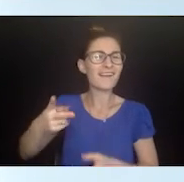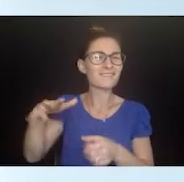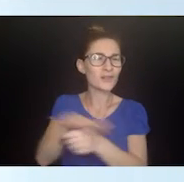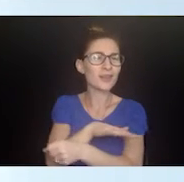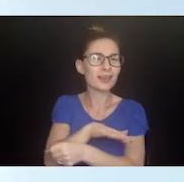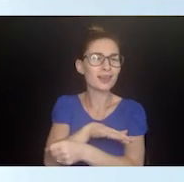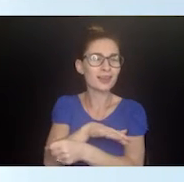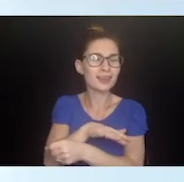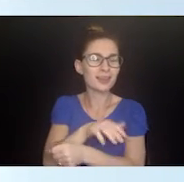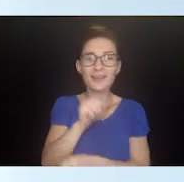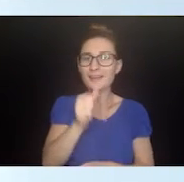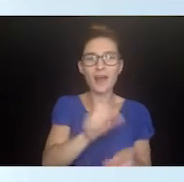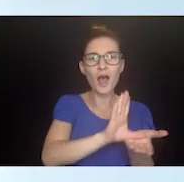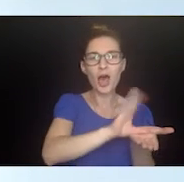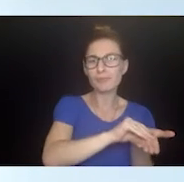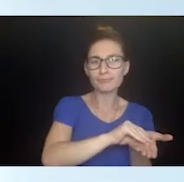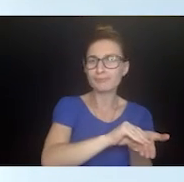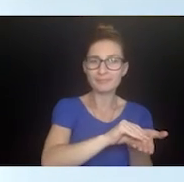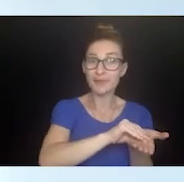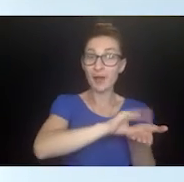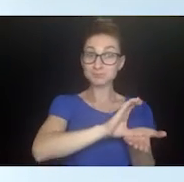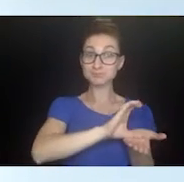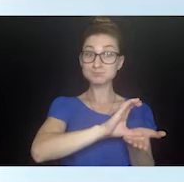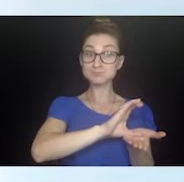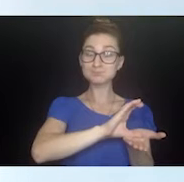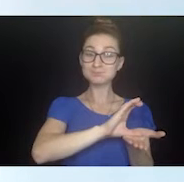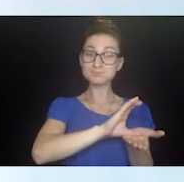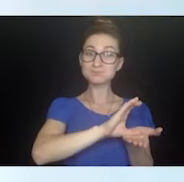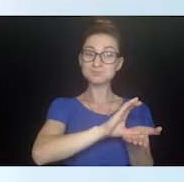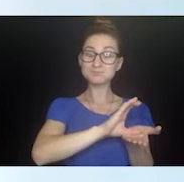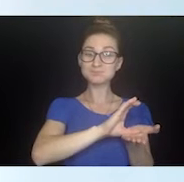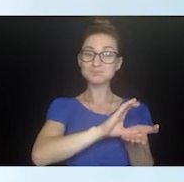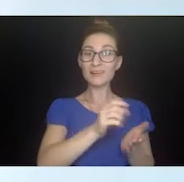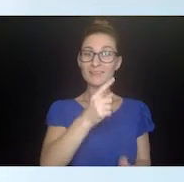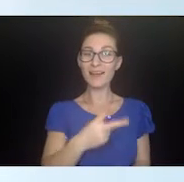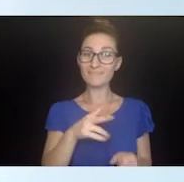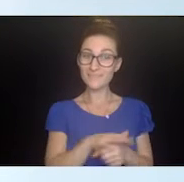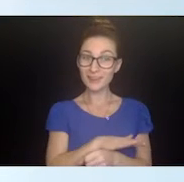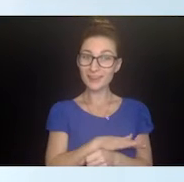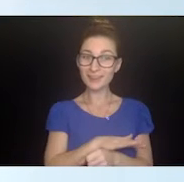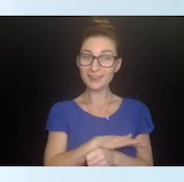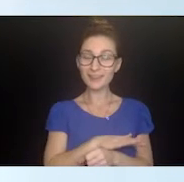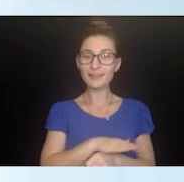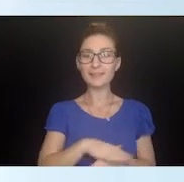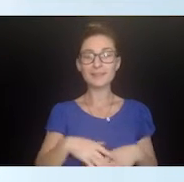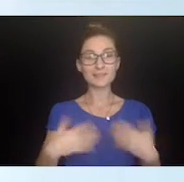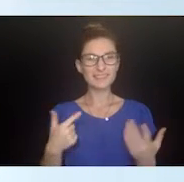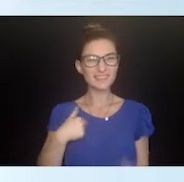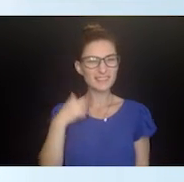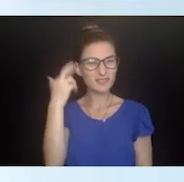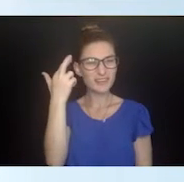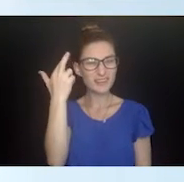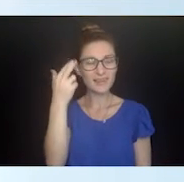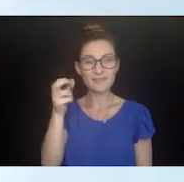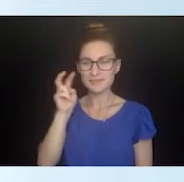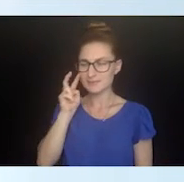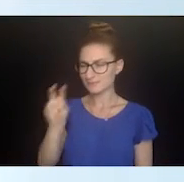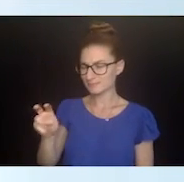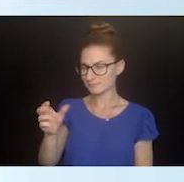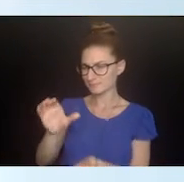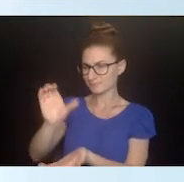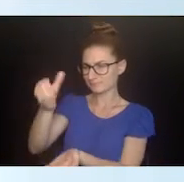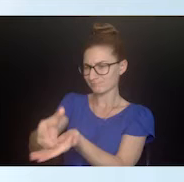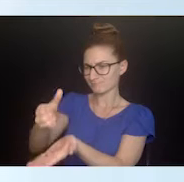glass. I see it like that. But I realized that seeing life half full, I